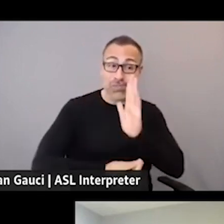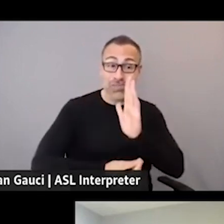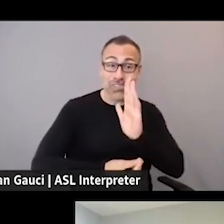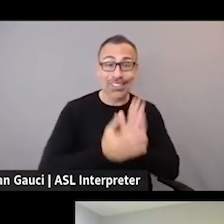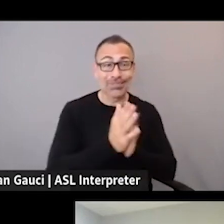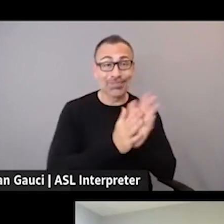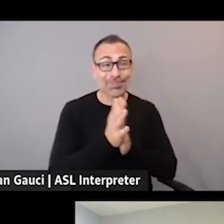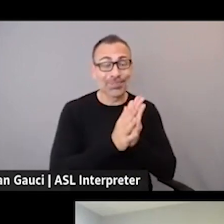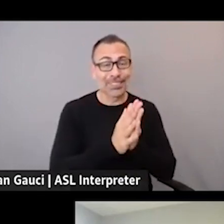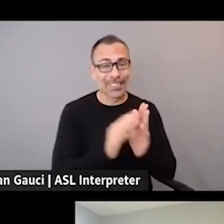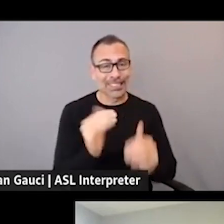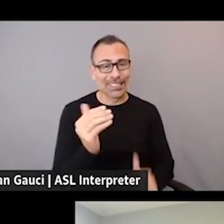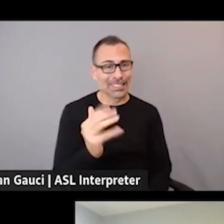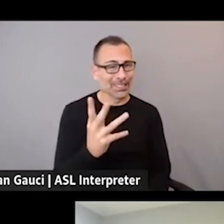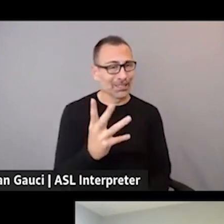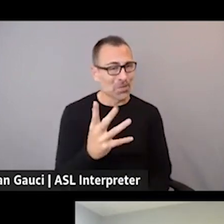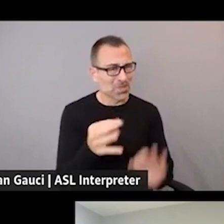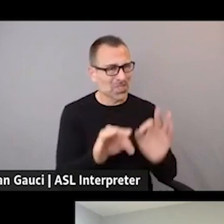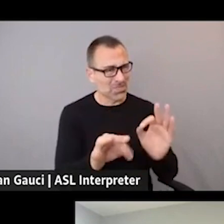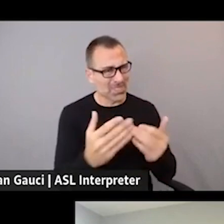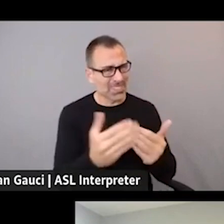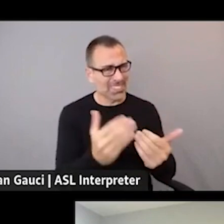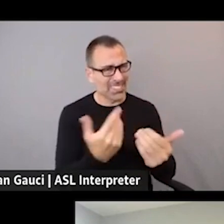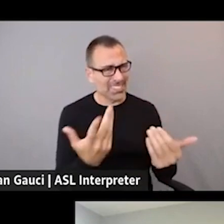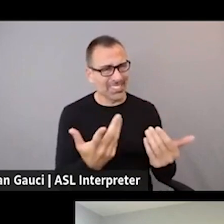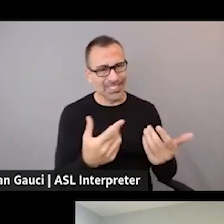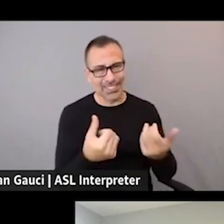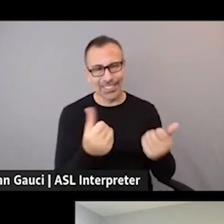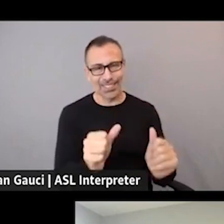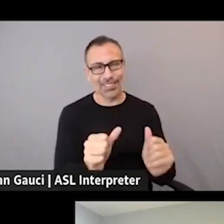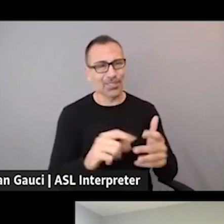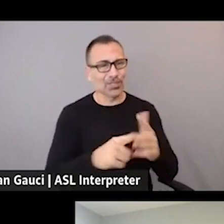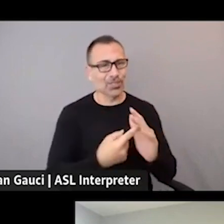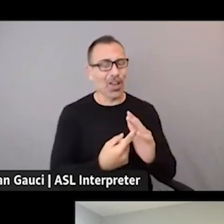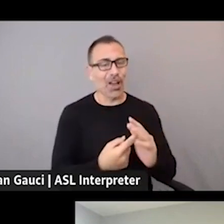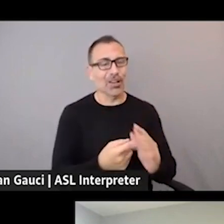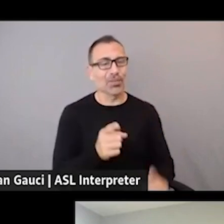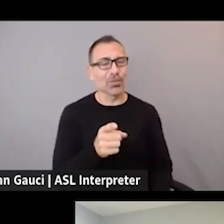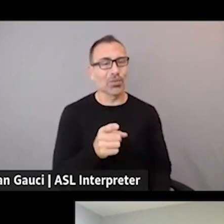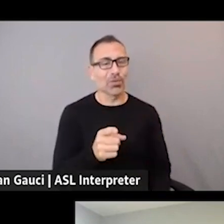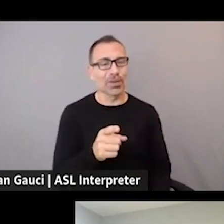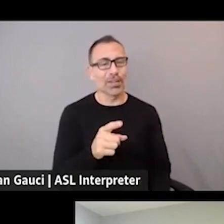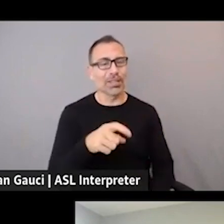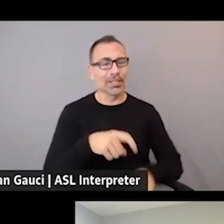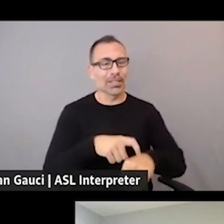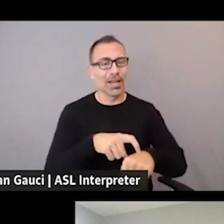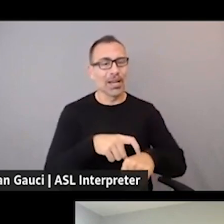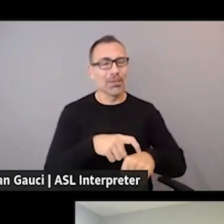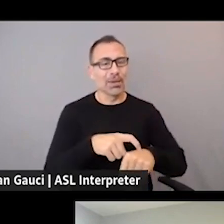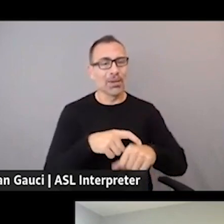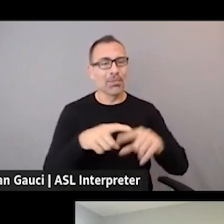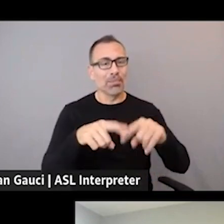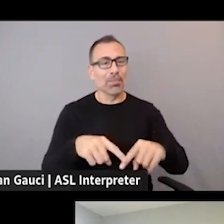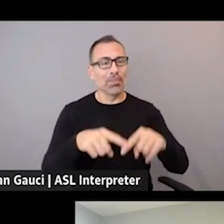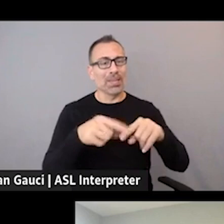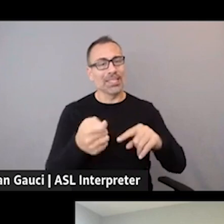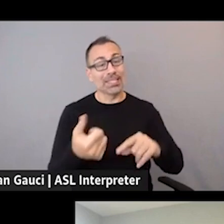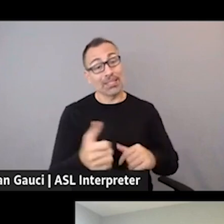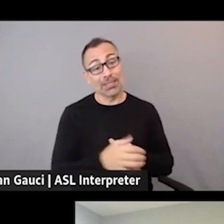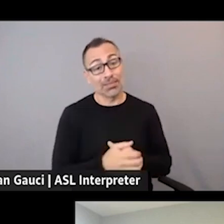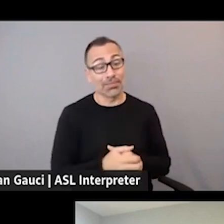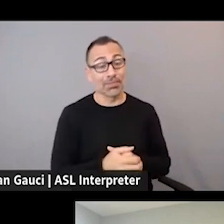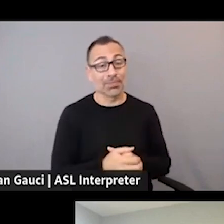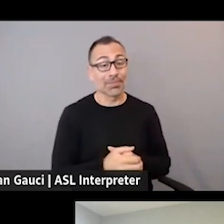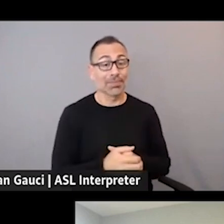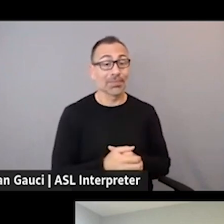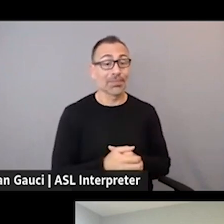seems very, very simple, very easy to go get started with the time-based deletion, though. Prashant,